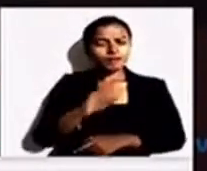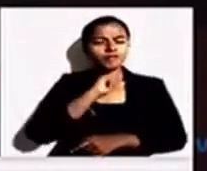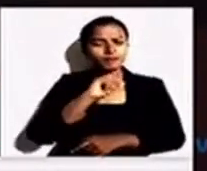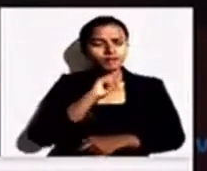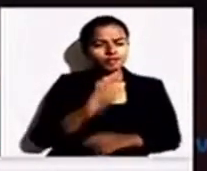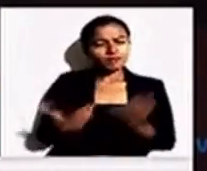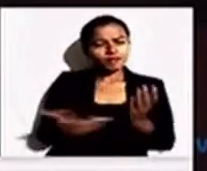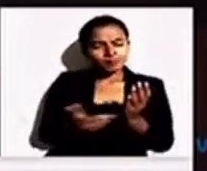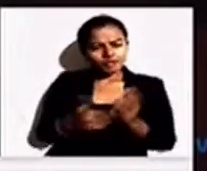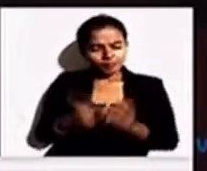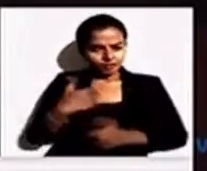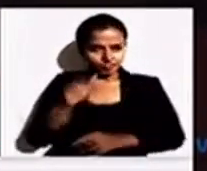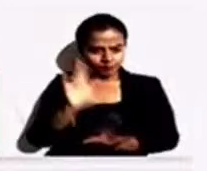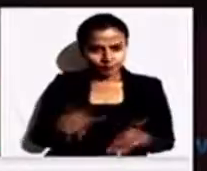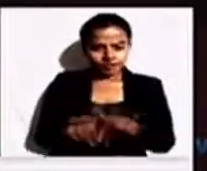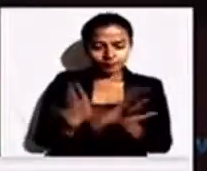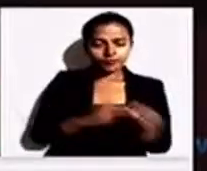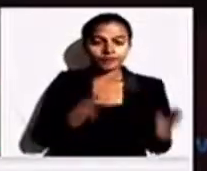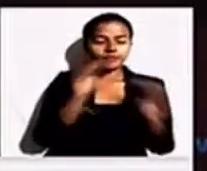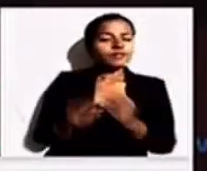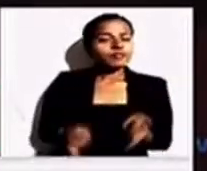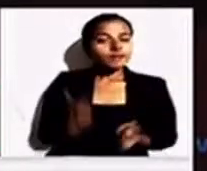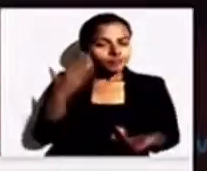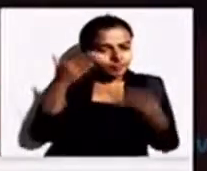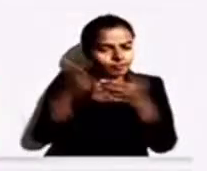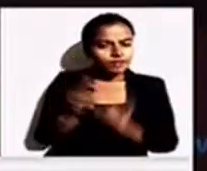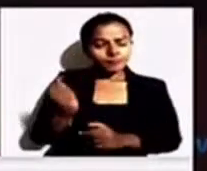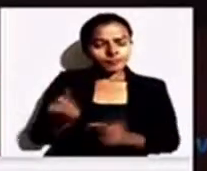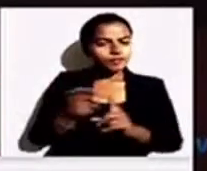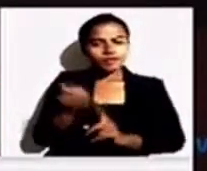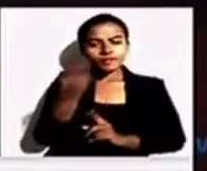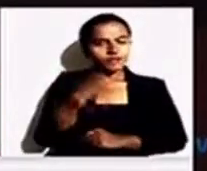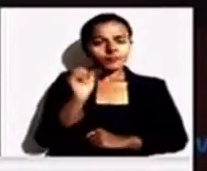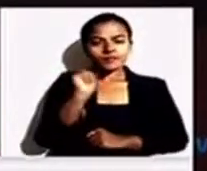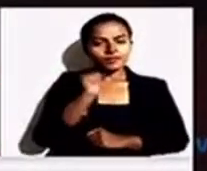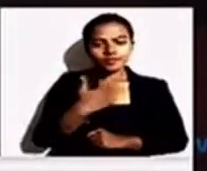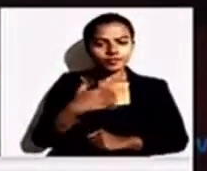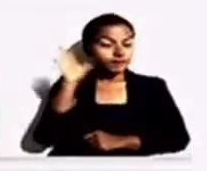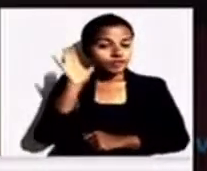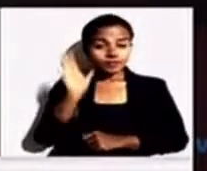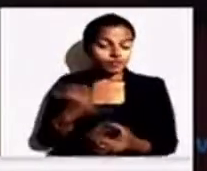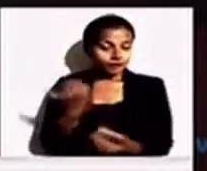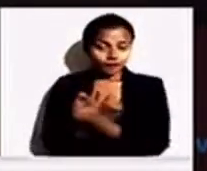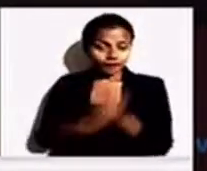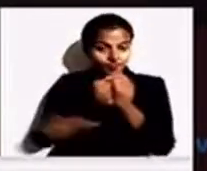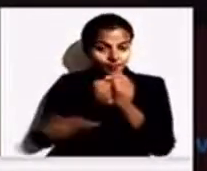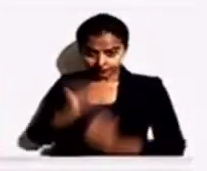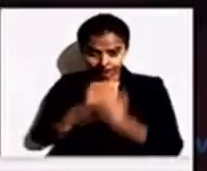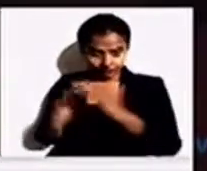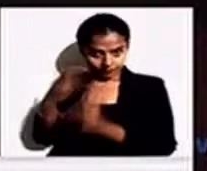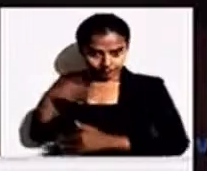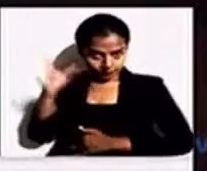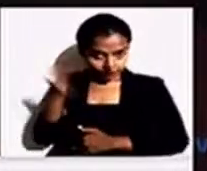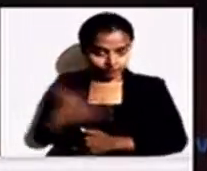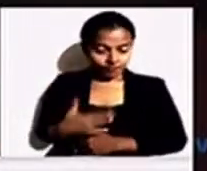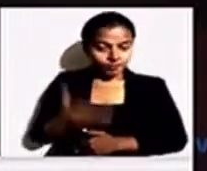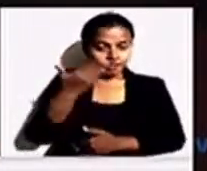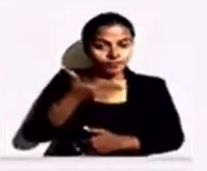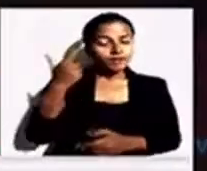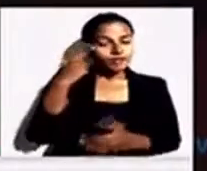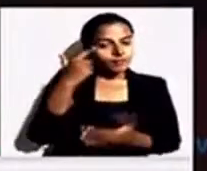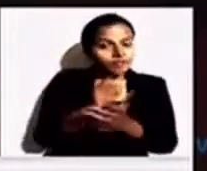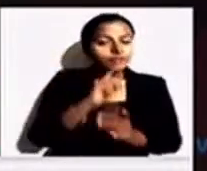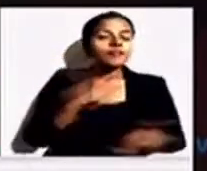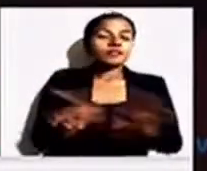must inquire into what happened to the tablets at the prison dispensary that were supposed to be given for mental ailments. That doctor has close ties to the